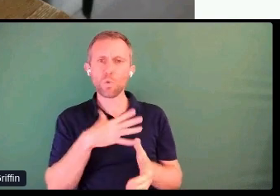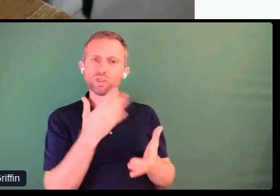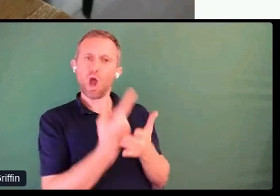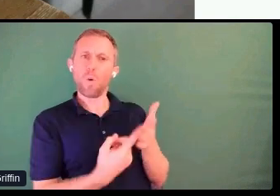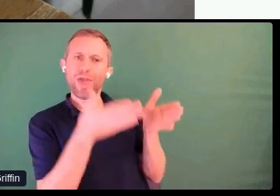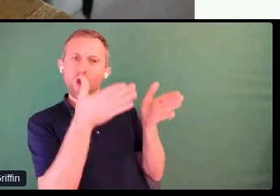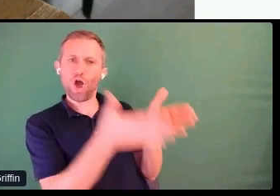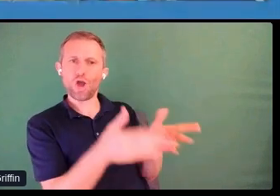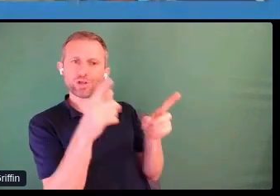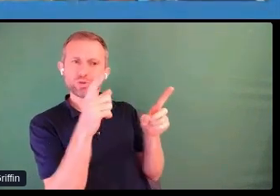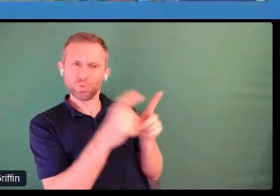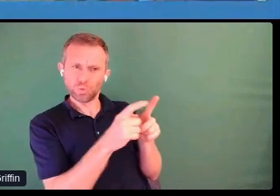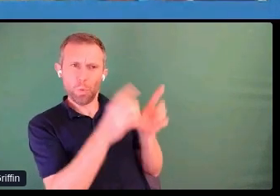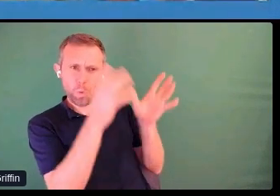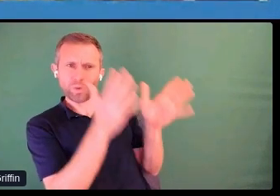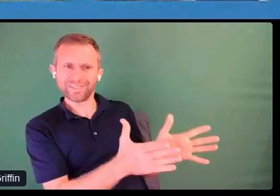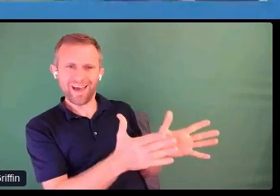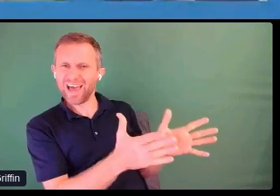from?